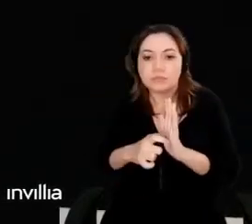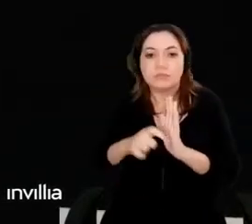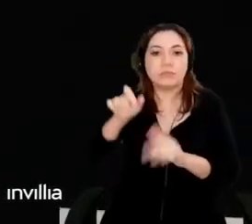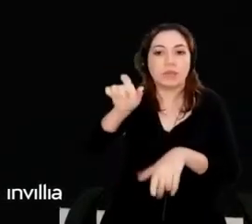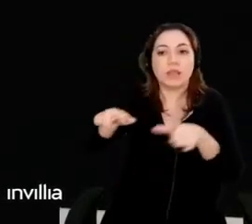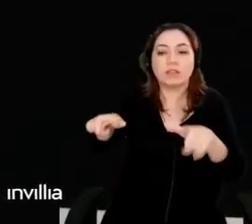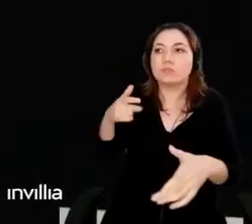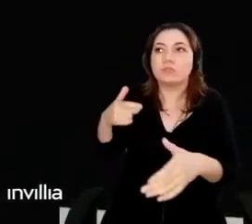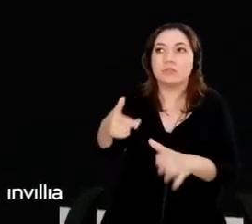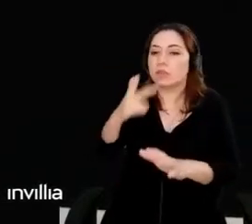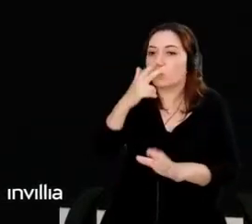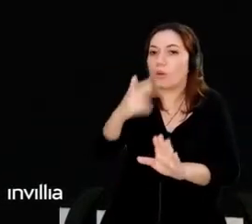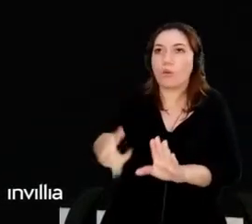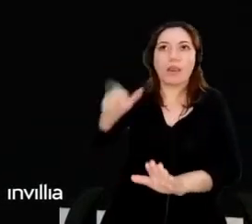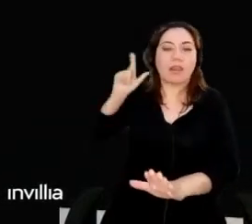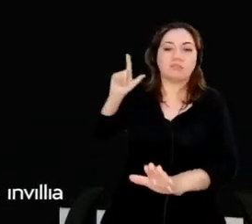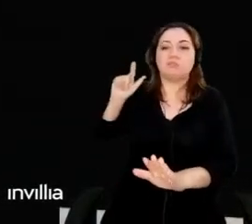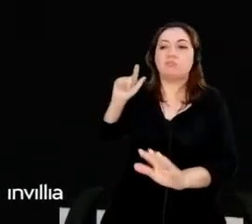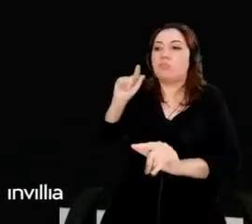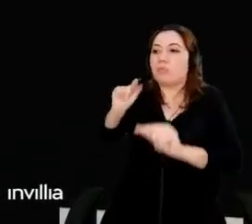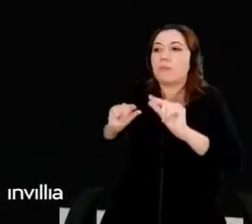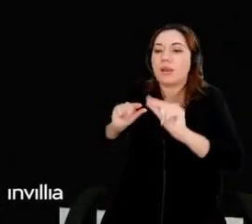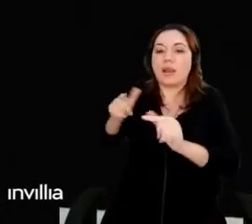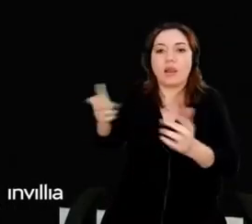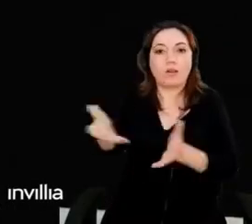I want to play a very short clip.